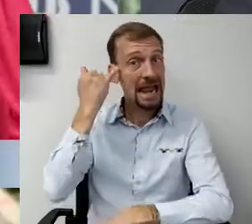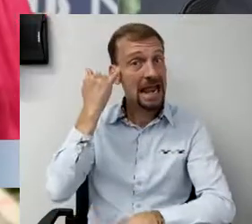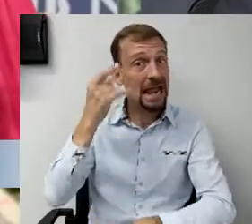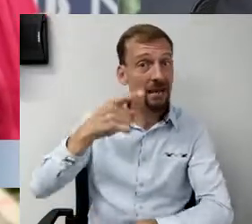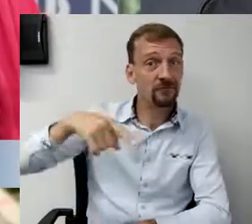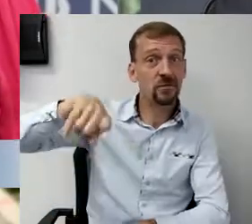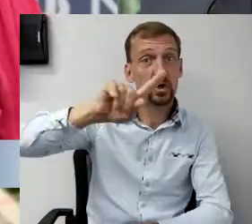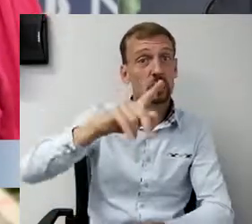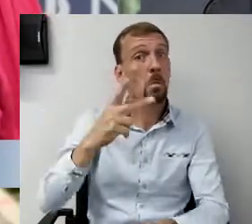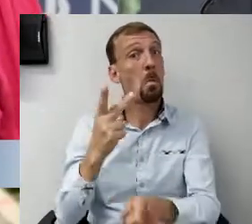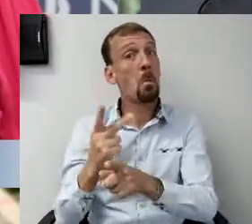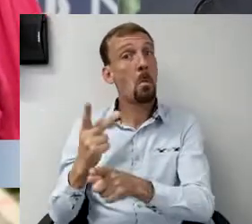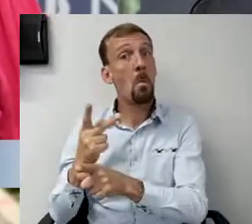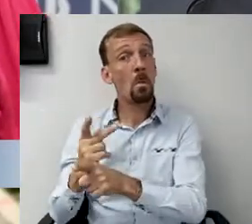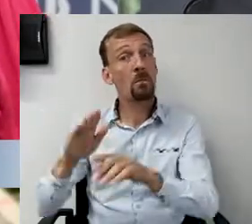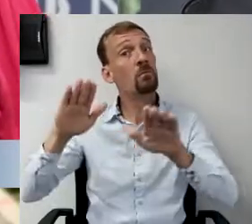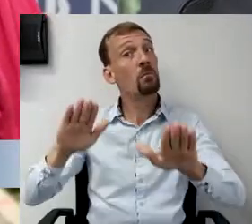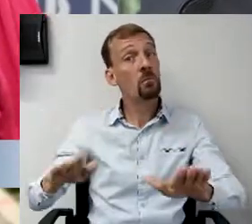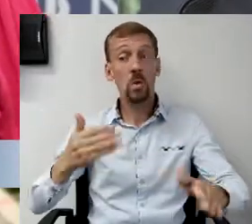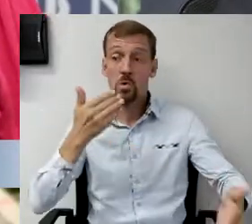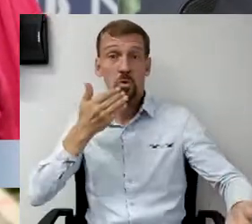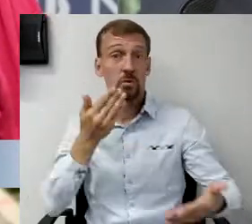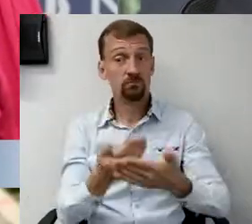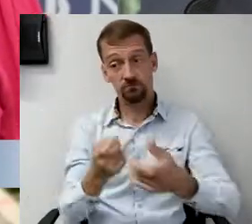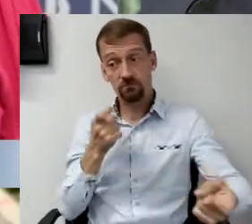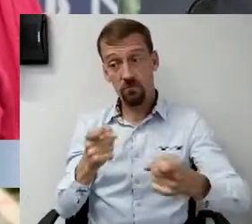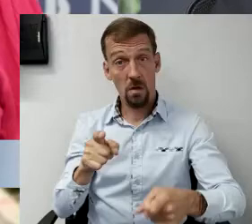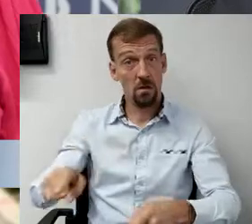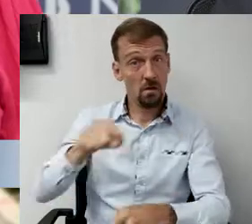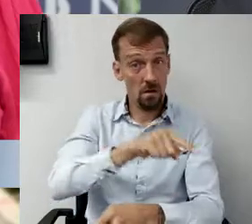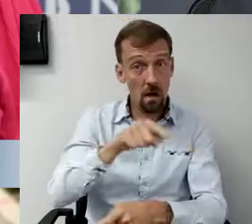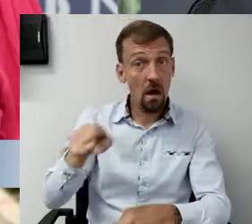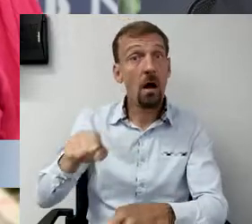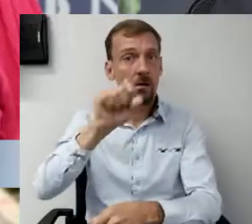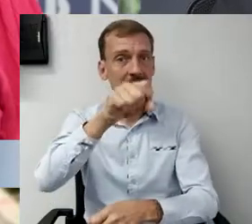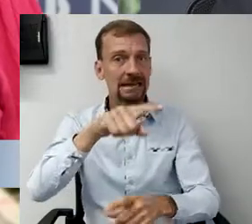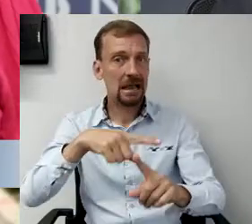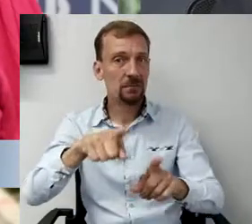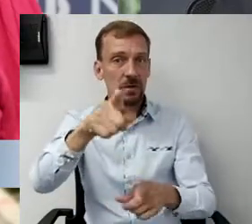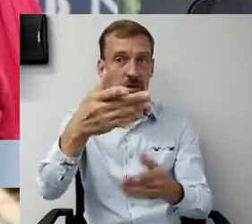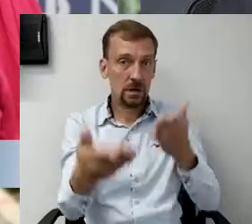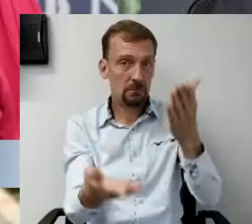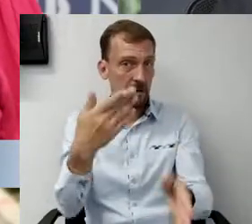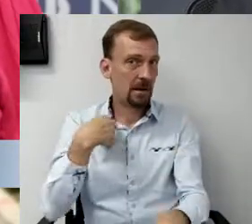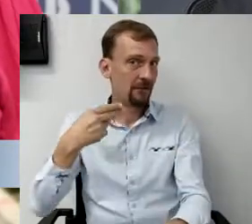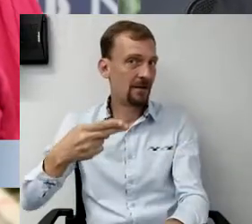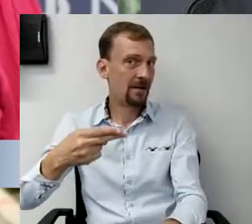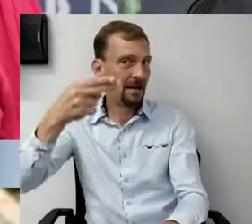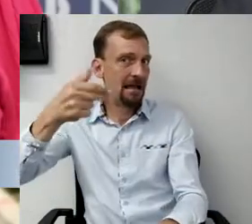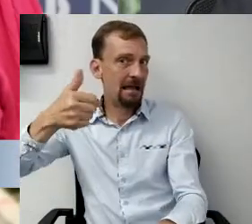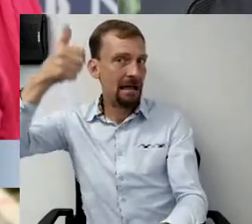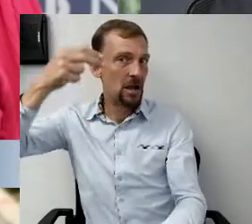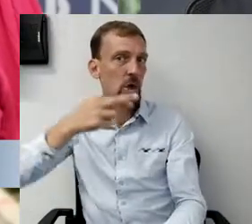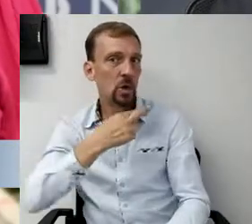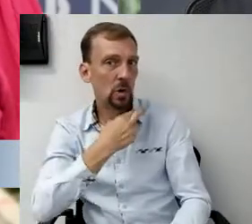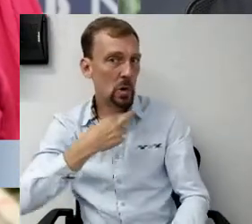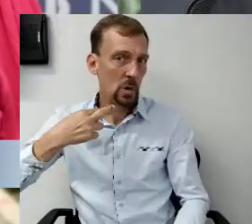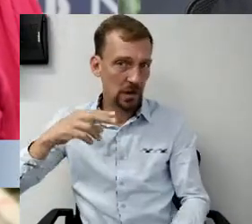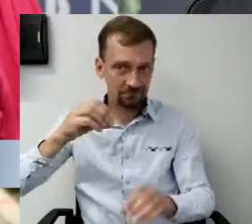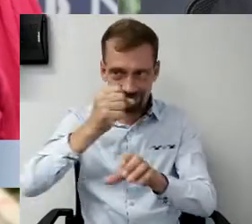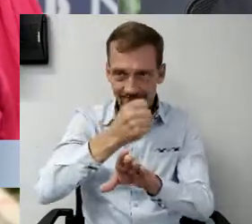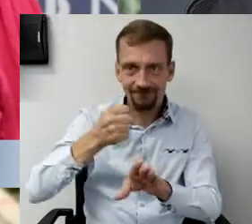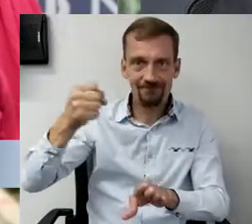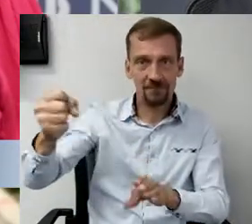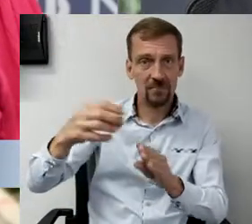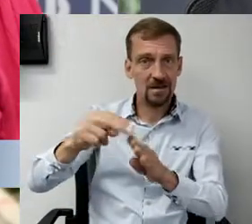well controlled, while you may have a higher risk of having to be hospitalized, I